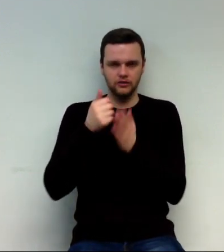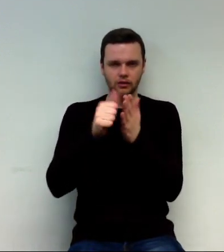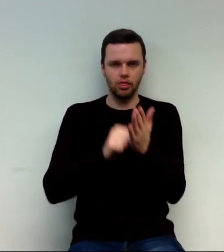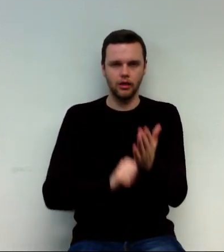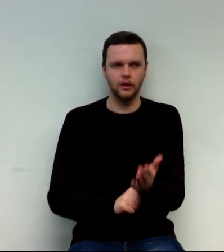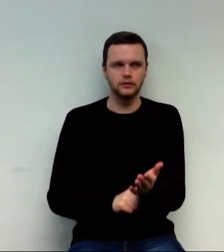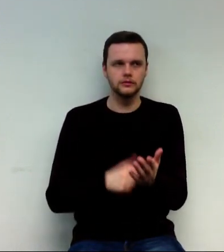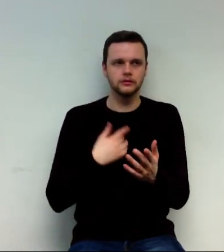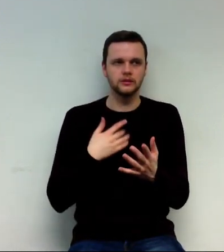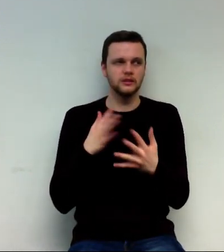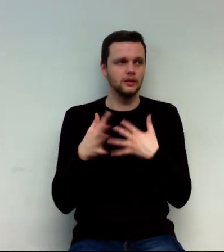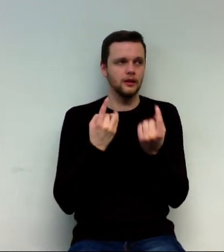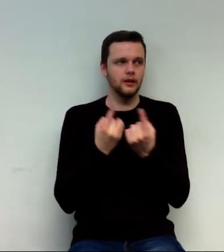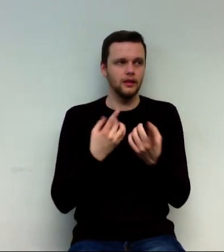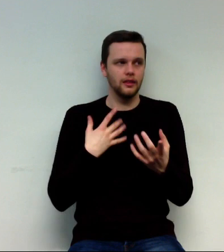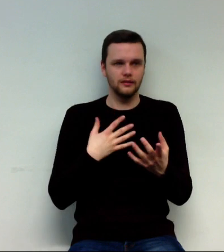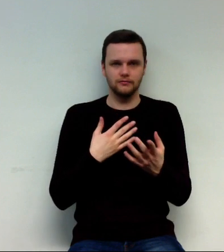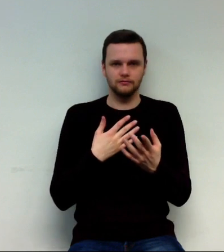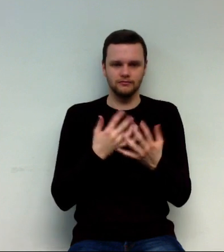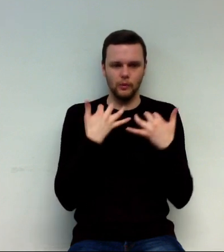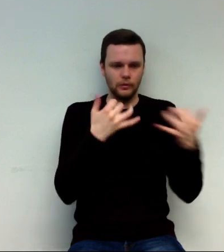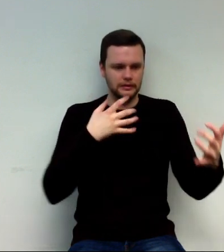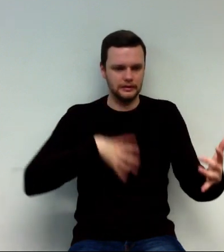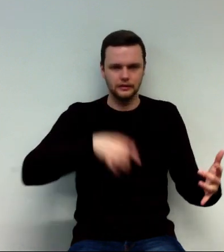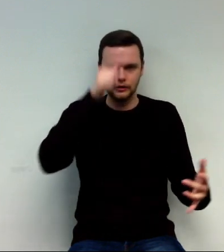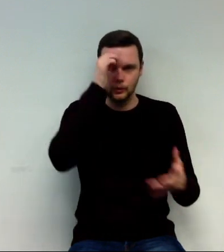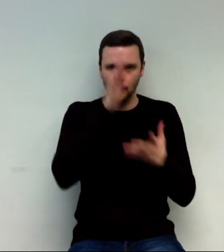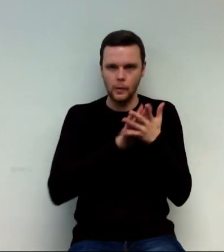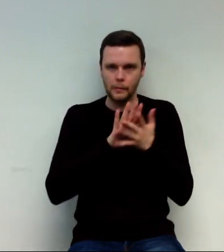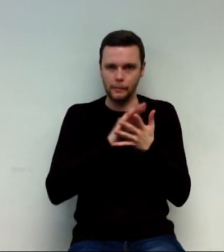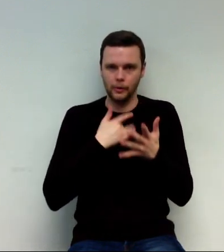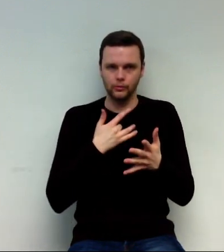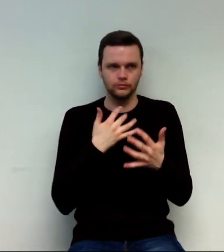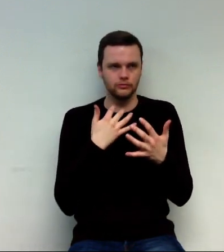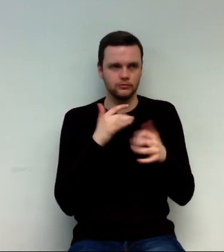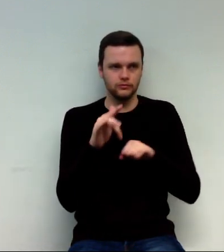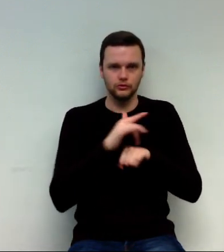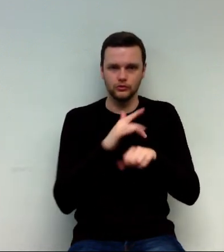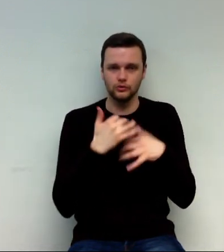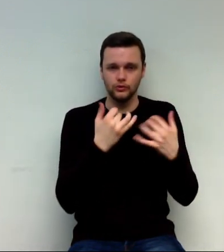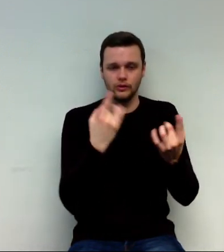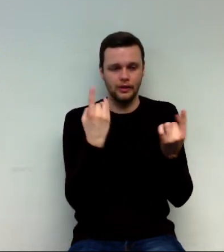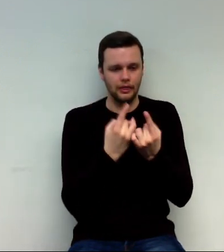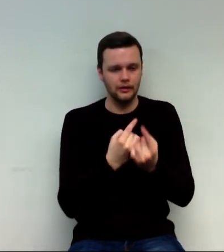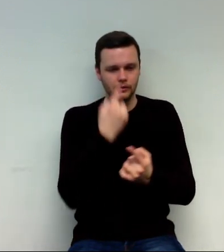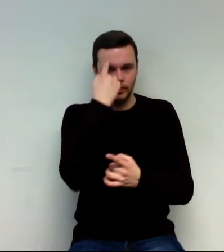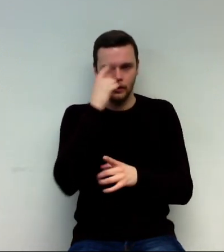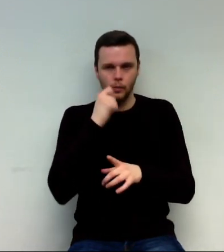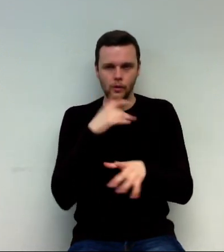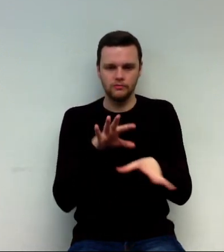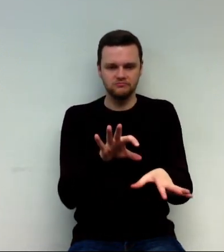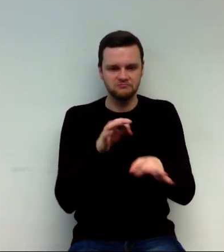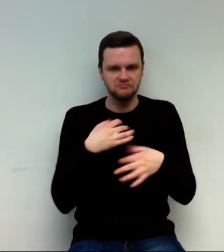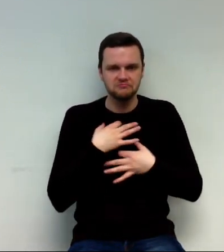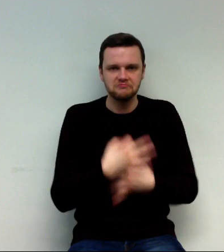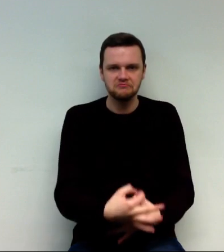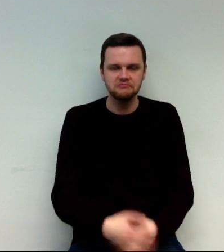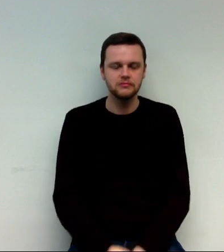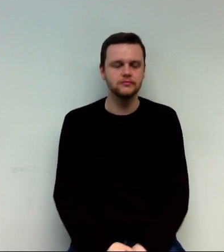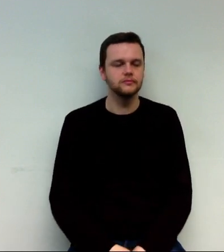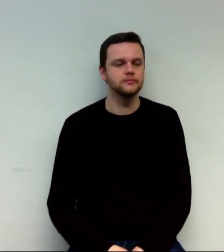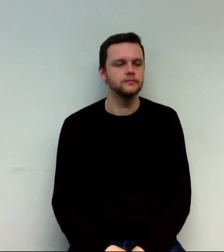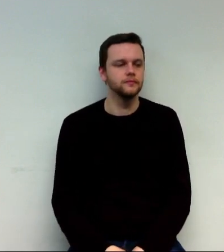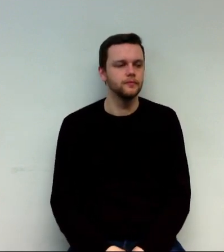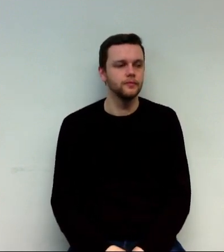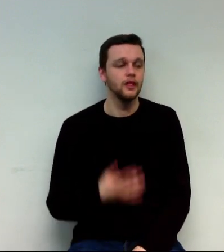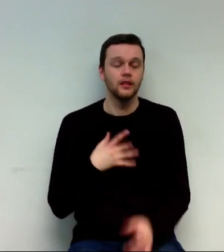perhaps, anything the audience would need to know about the show and things you think will pull your audience in. And a lot of these adaptations